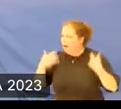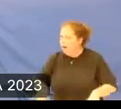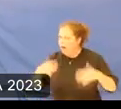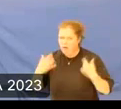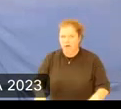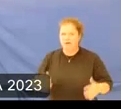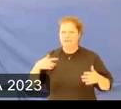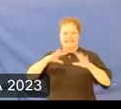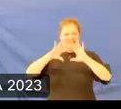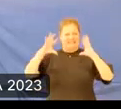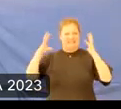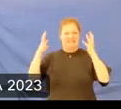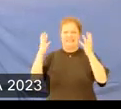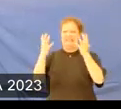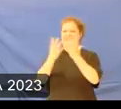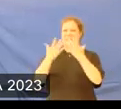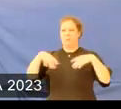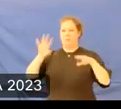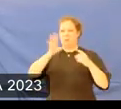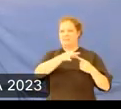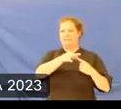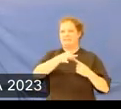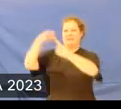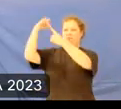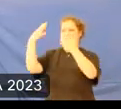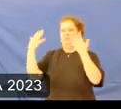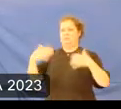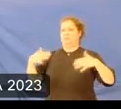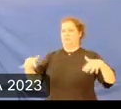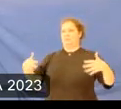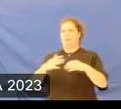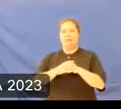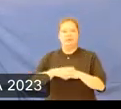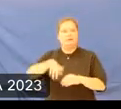planet in its power of